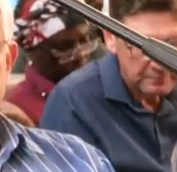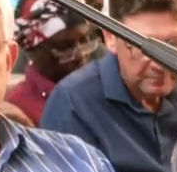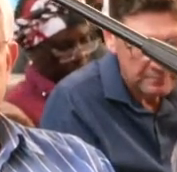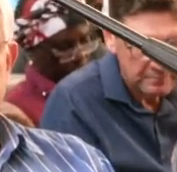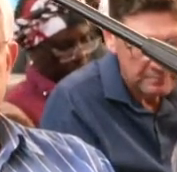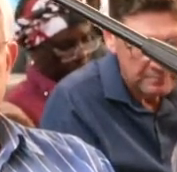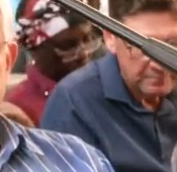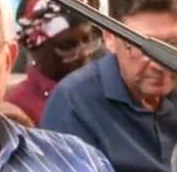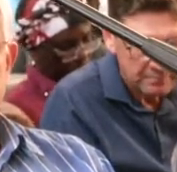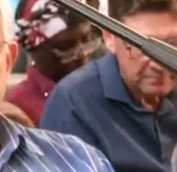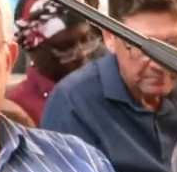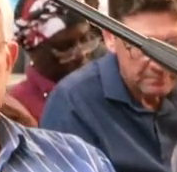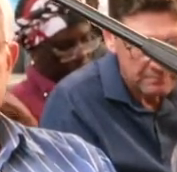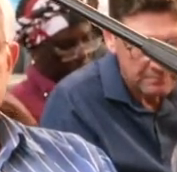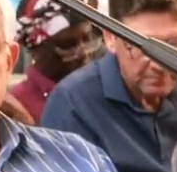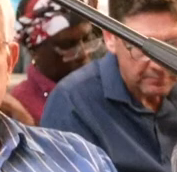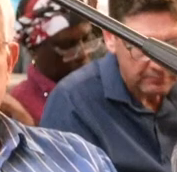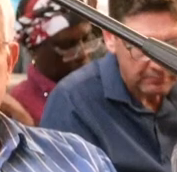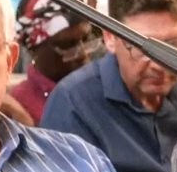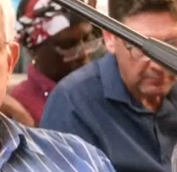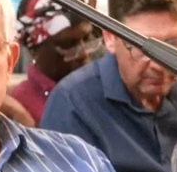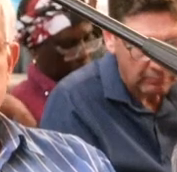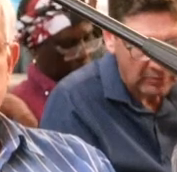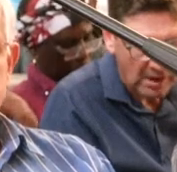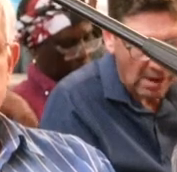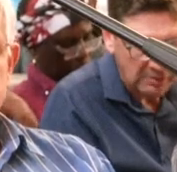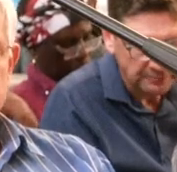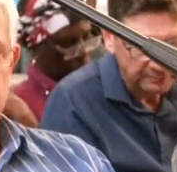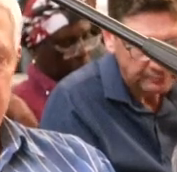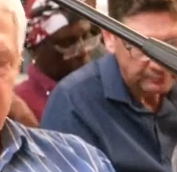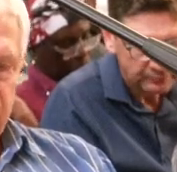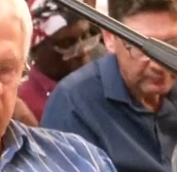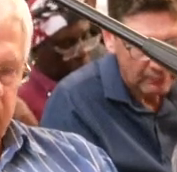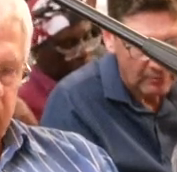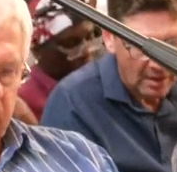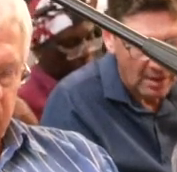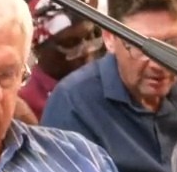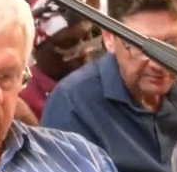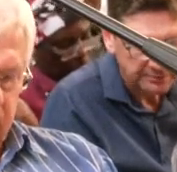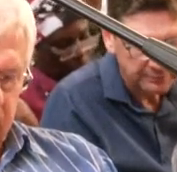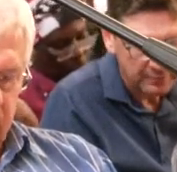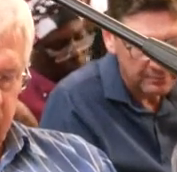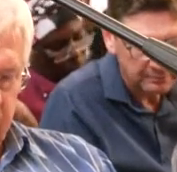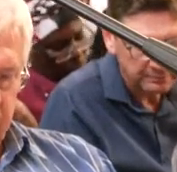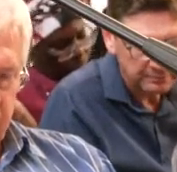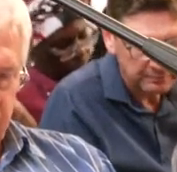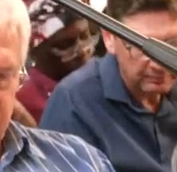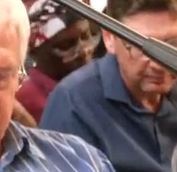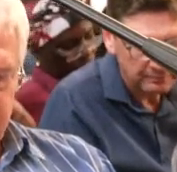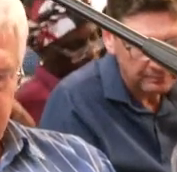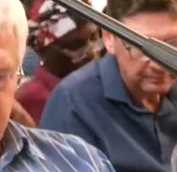provided in section six one of the Constitution uh in this section